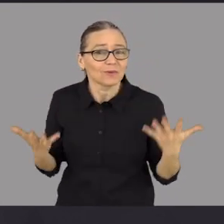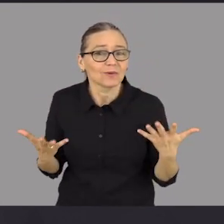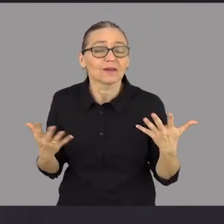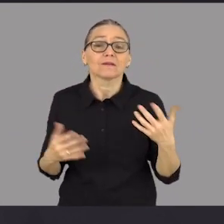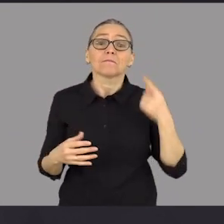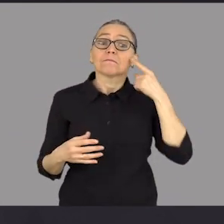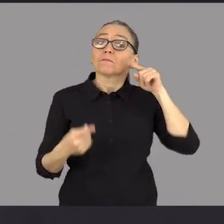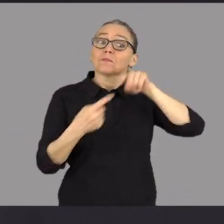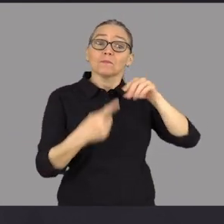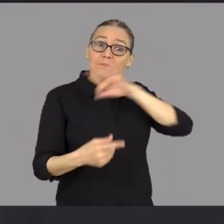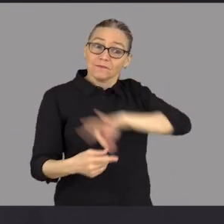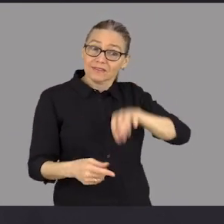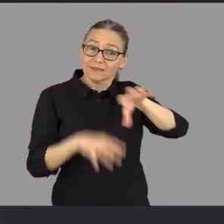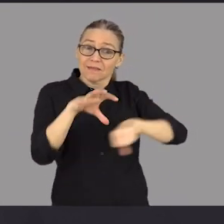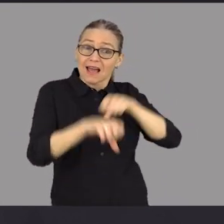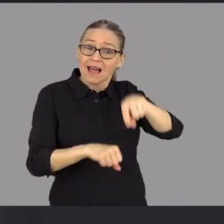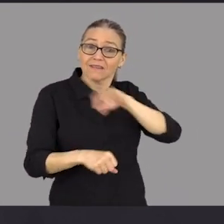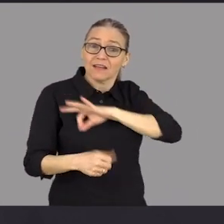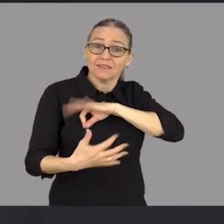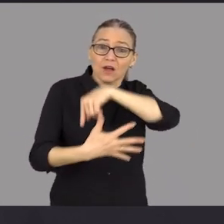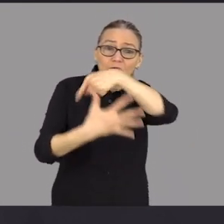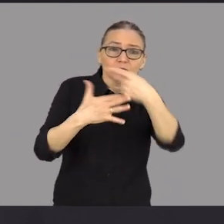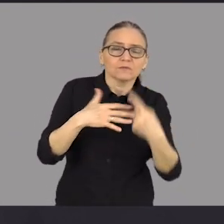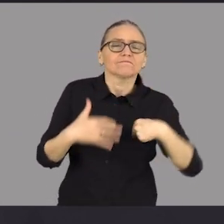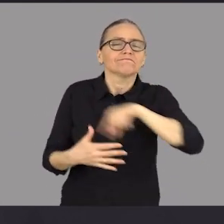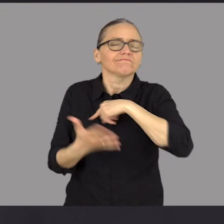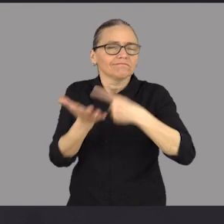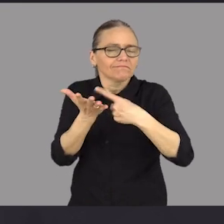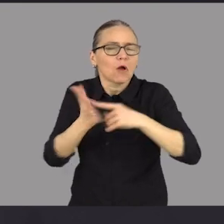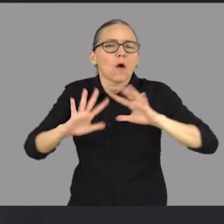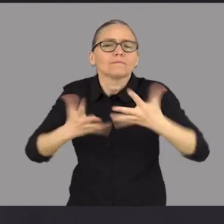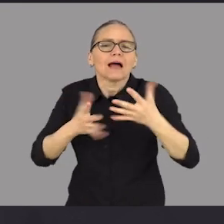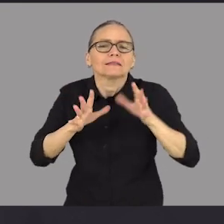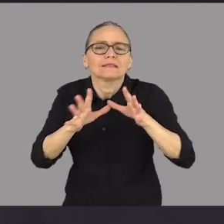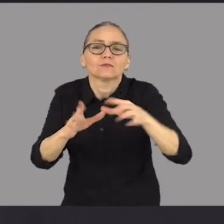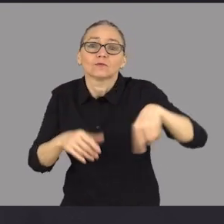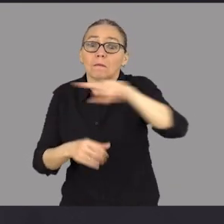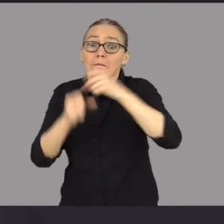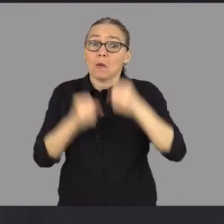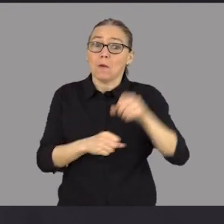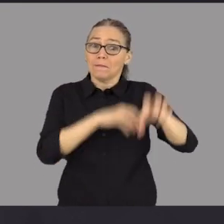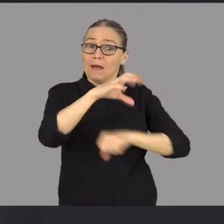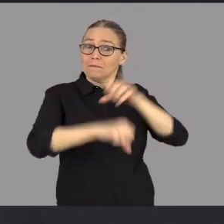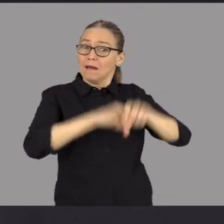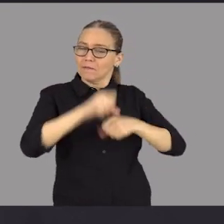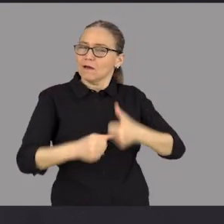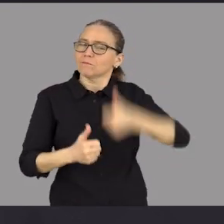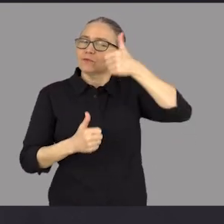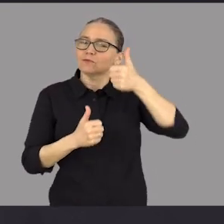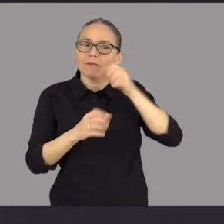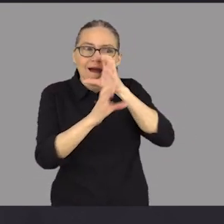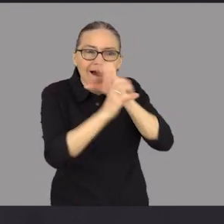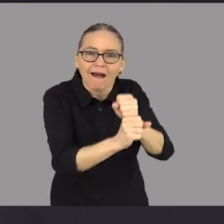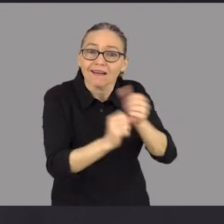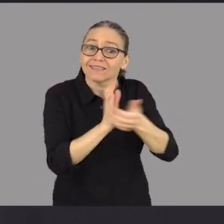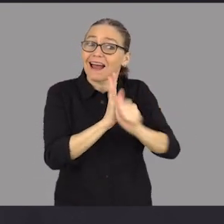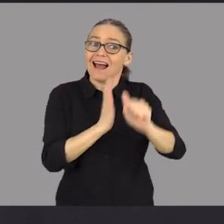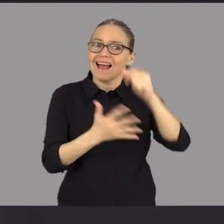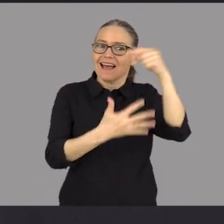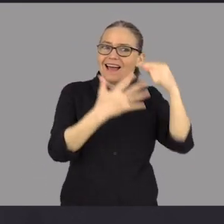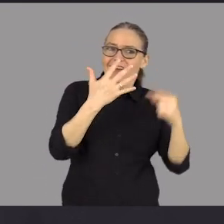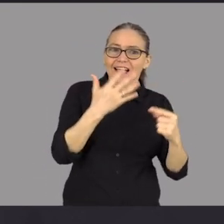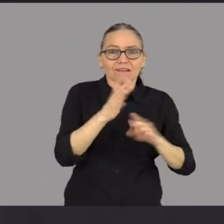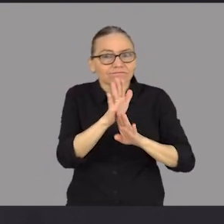advantage. To reap these benefits, we will discuss some strategies that you can use to attract more